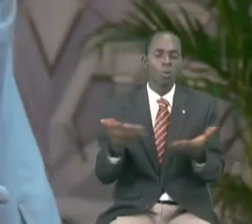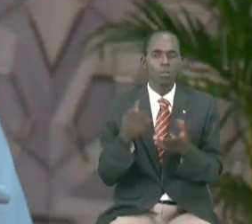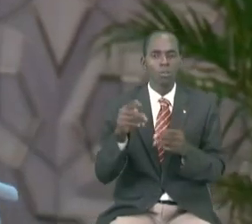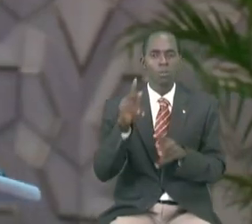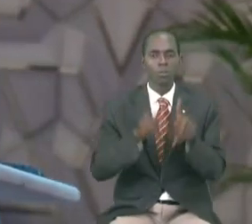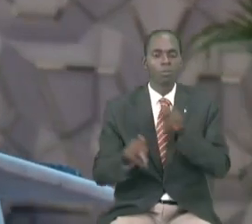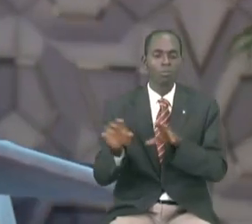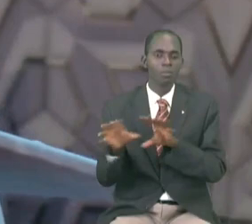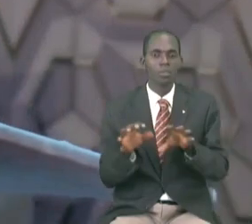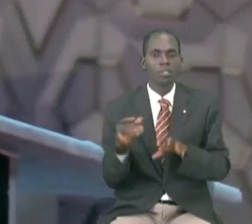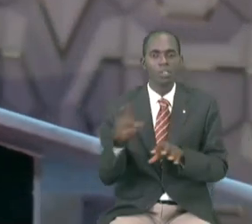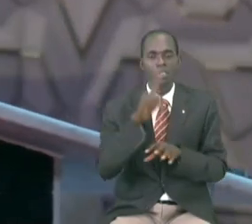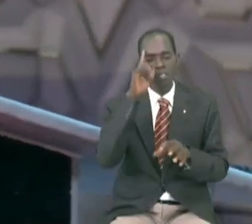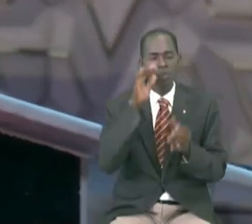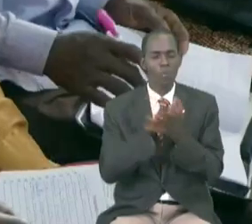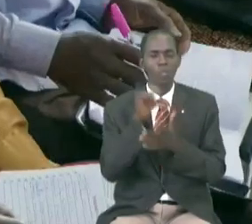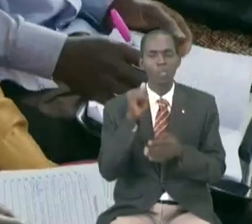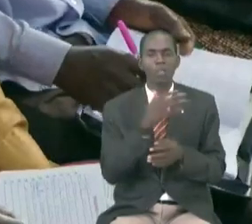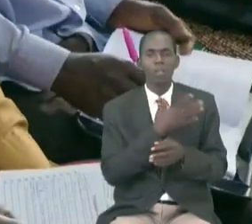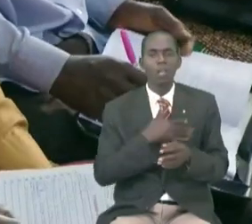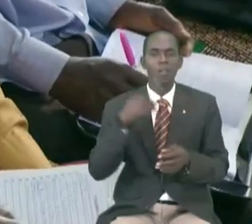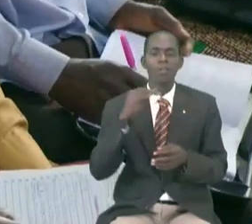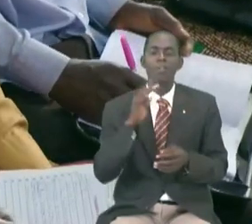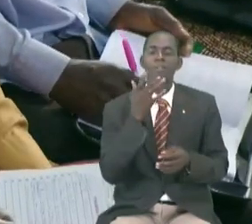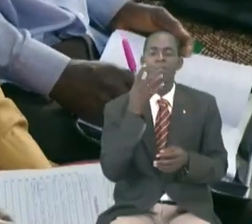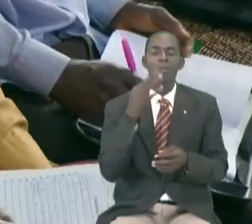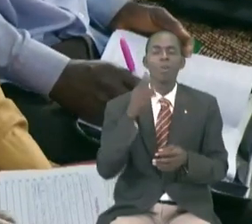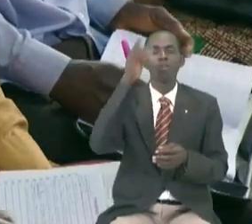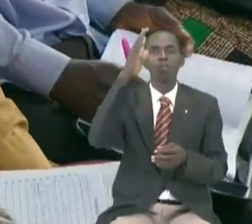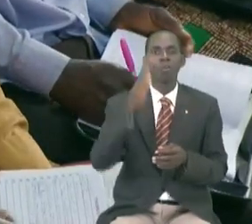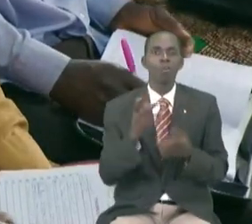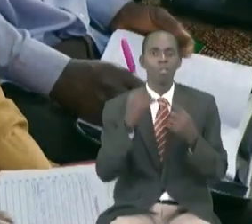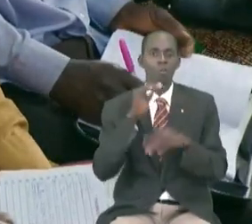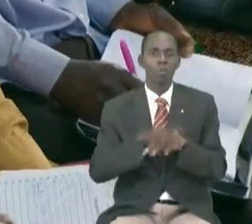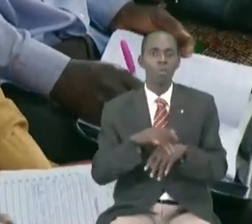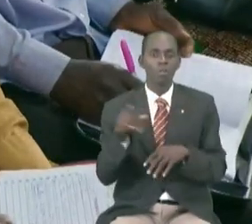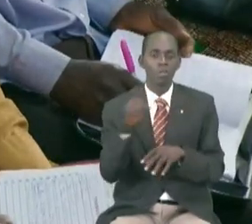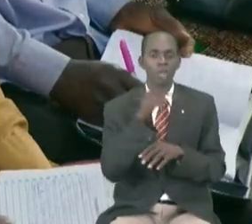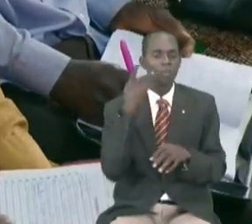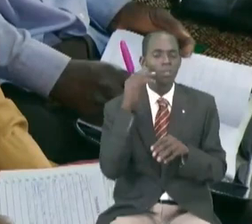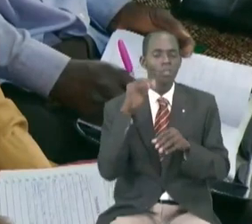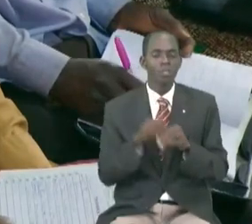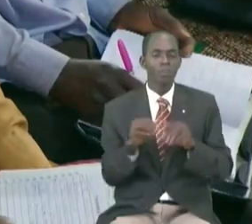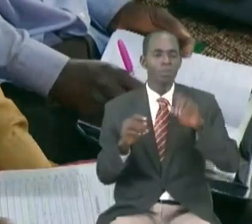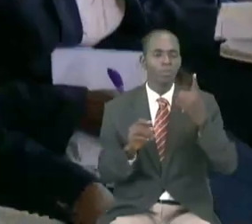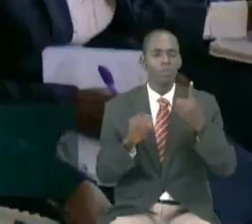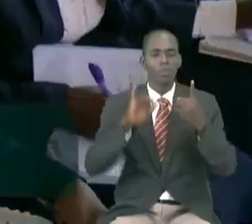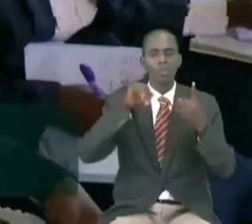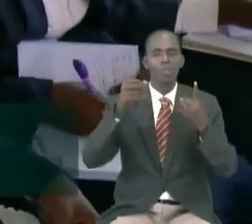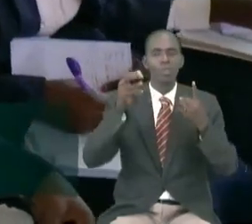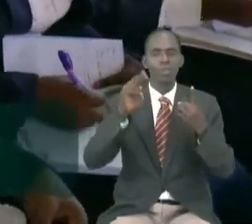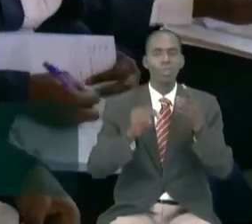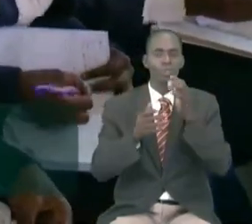1 John chapter 1, verse 9. 1 John chapter 1, we're reading from verse